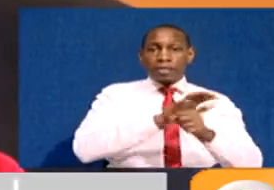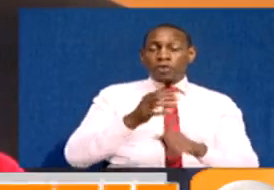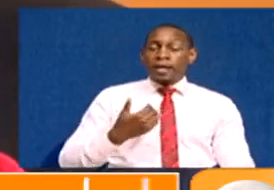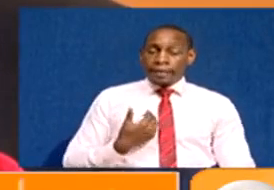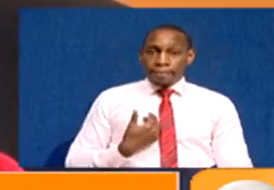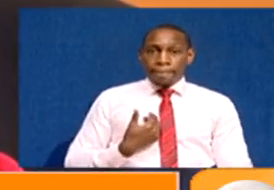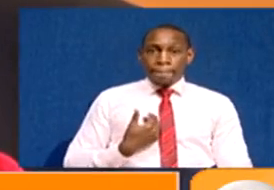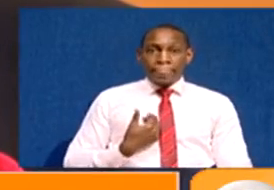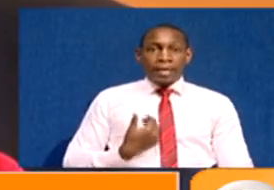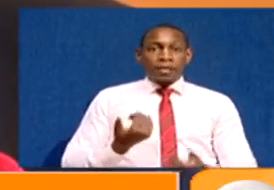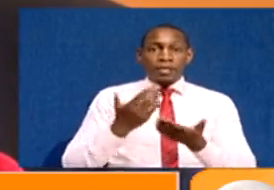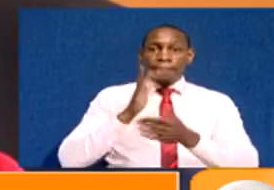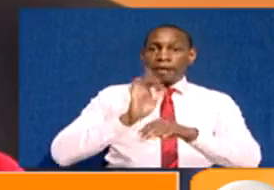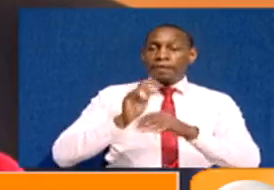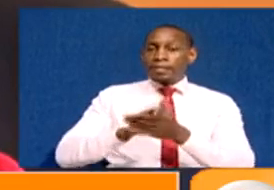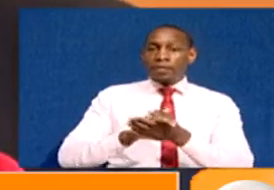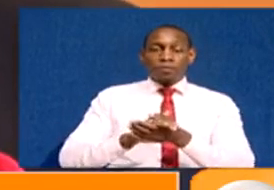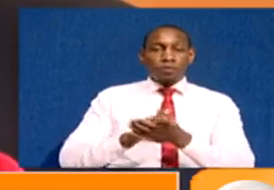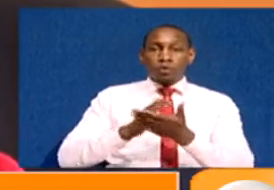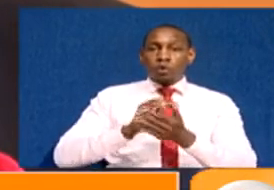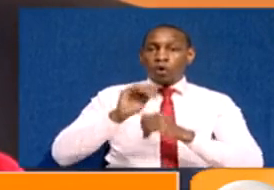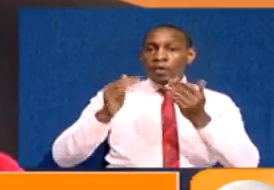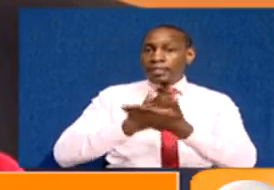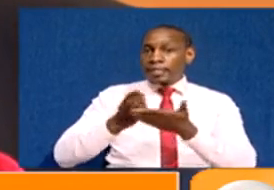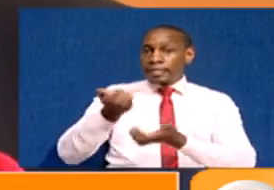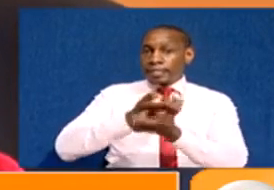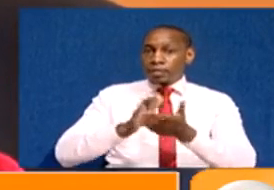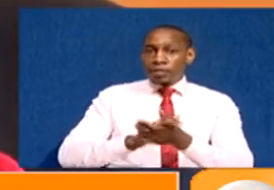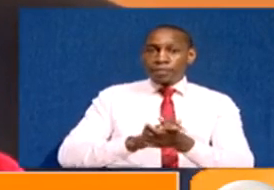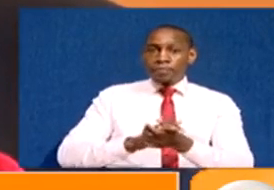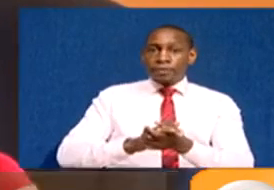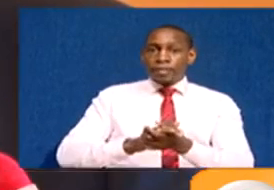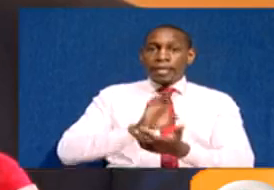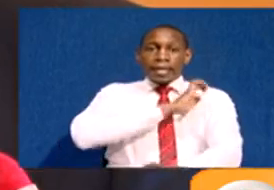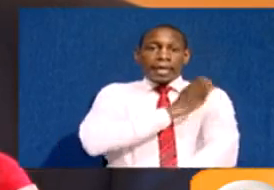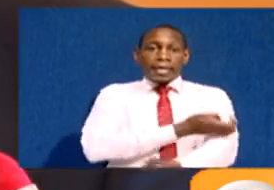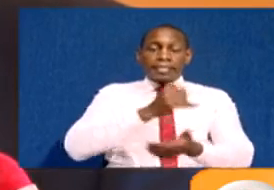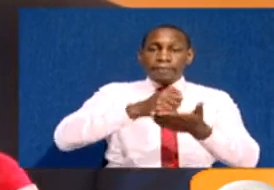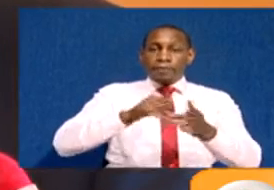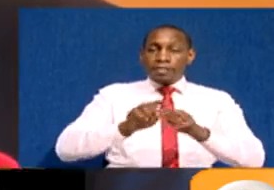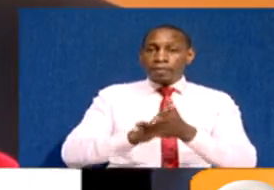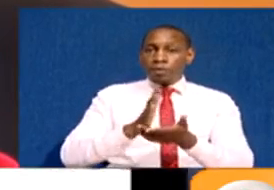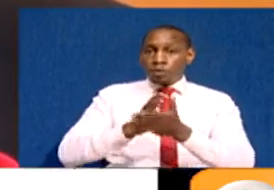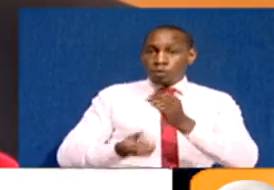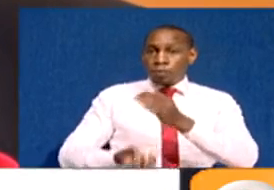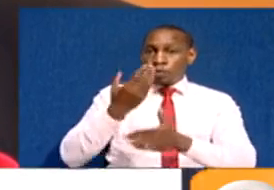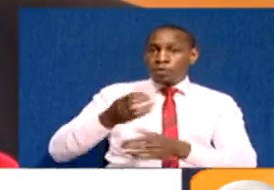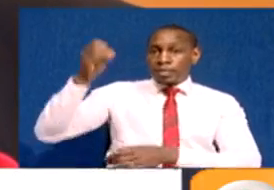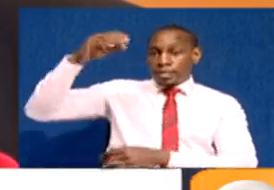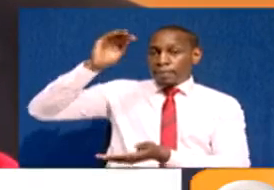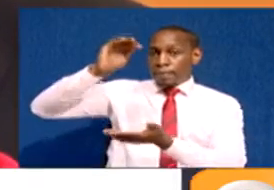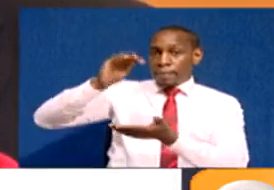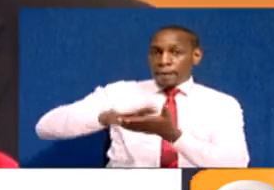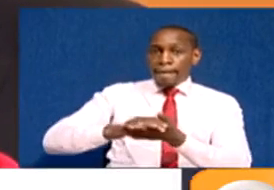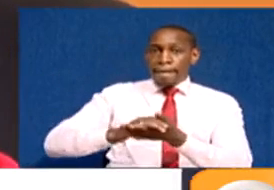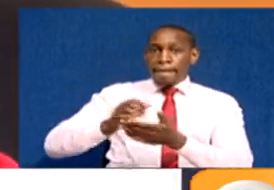COVID-19 pandemic, which has affected virtually all sectors of our economy. Energy has not been excluded. Actual generation of power in the country declined